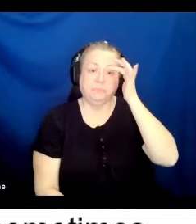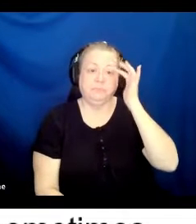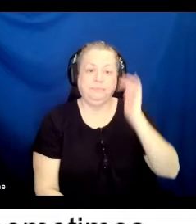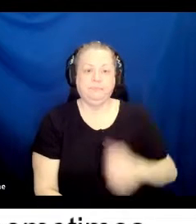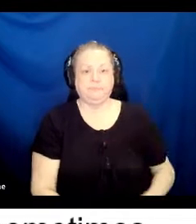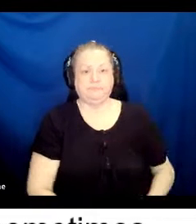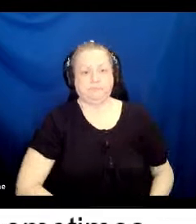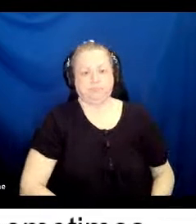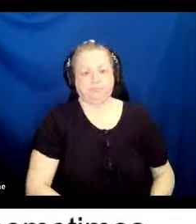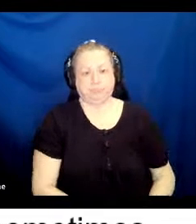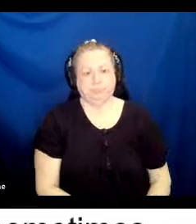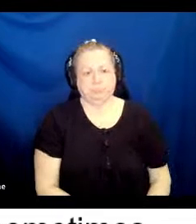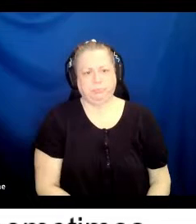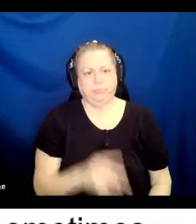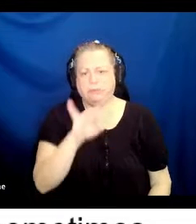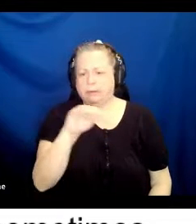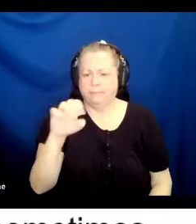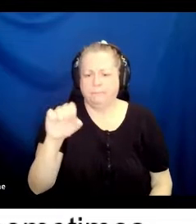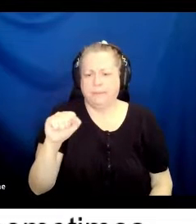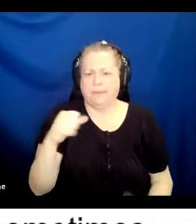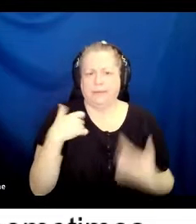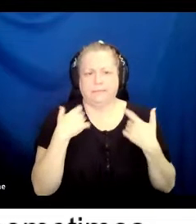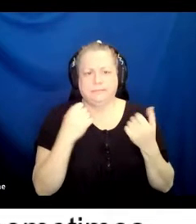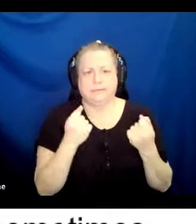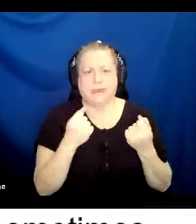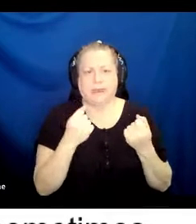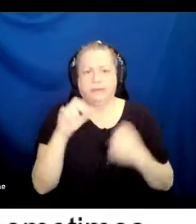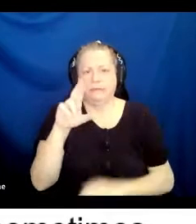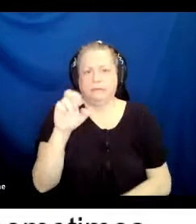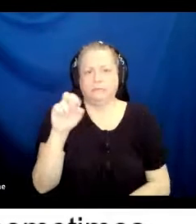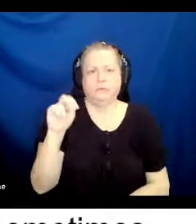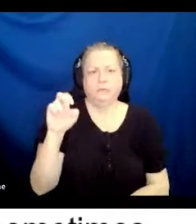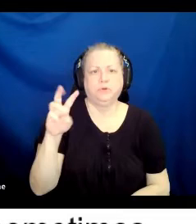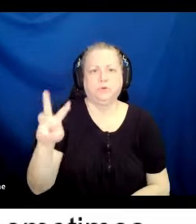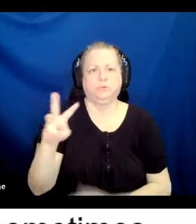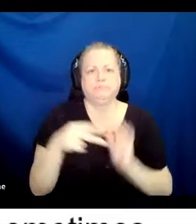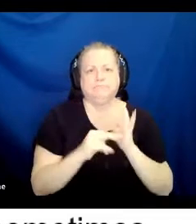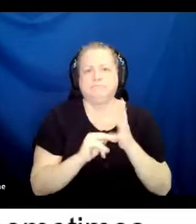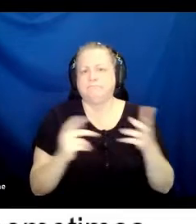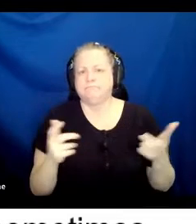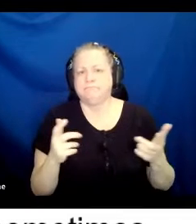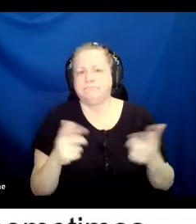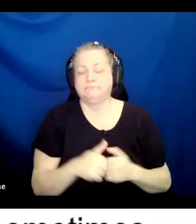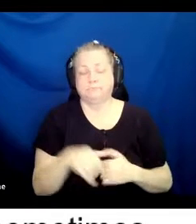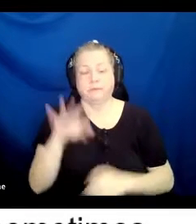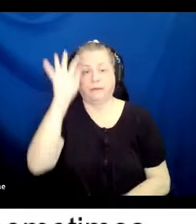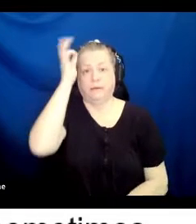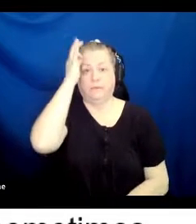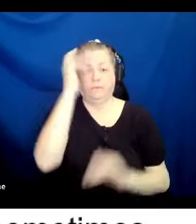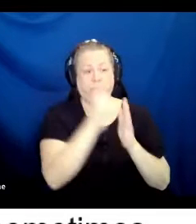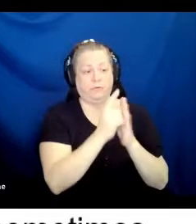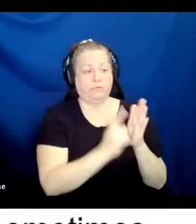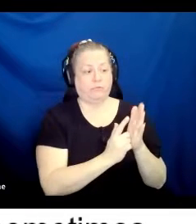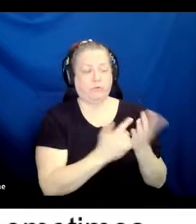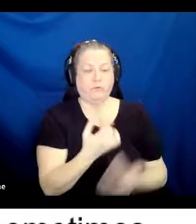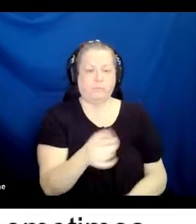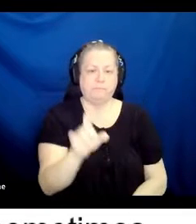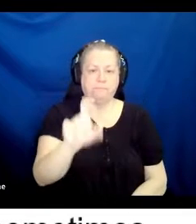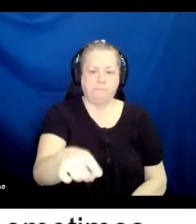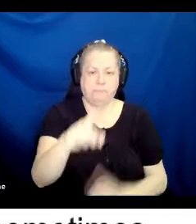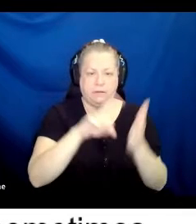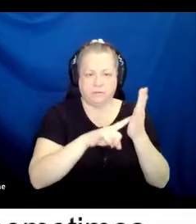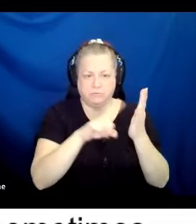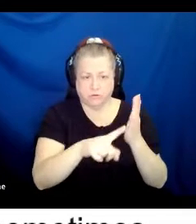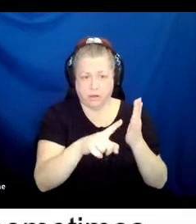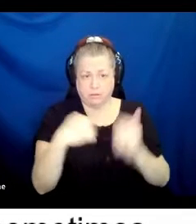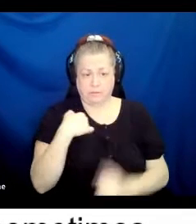So what is a MassHealth renewal? Federal law requires MassHealth to check whether a member is still eligible for